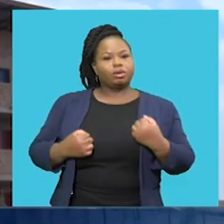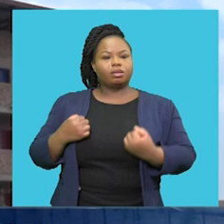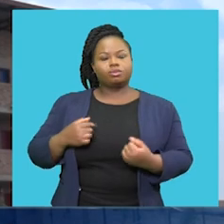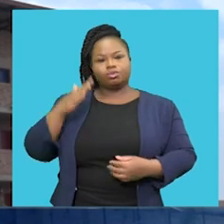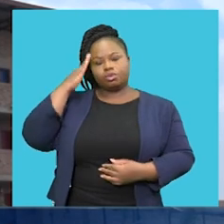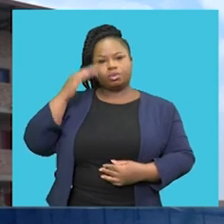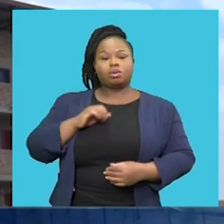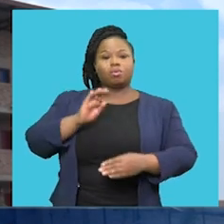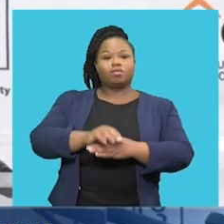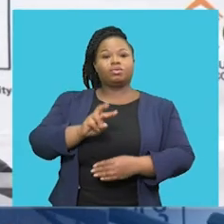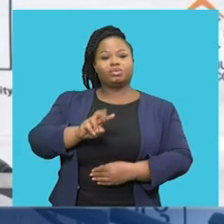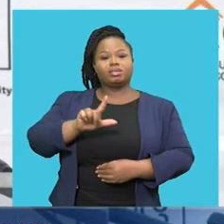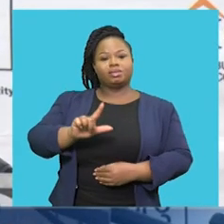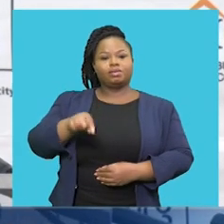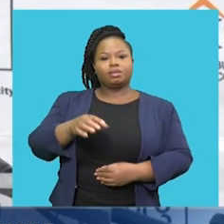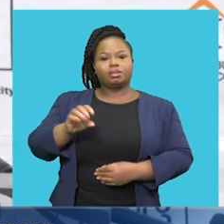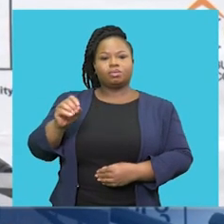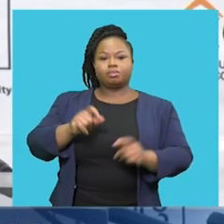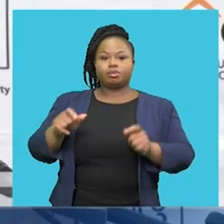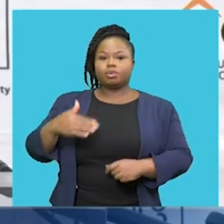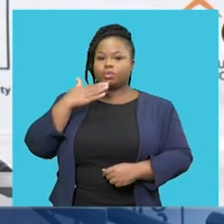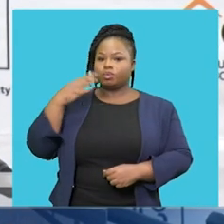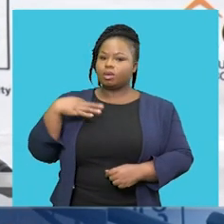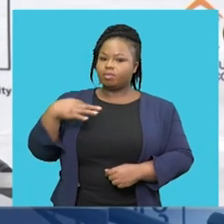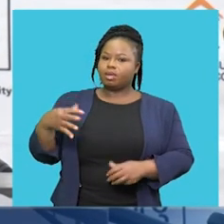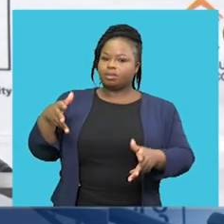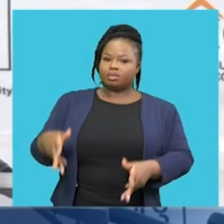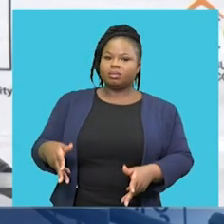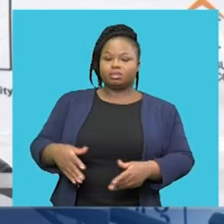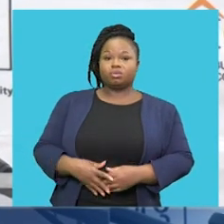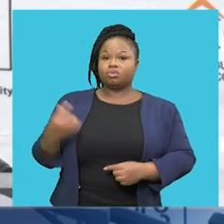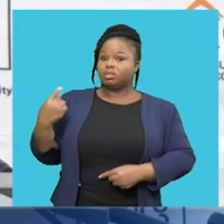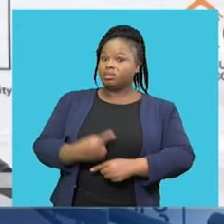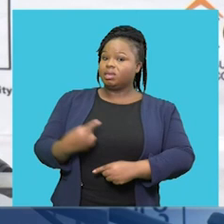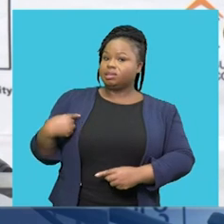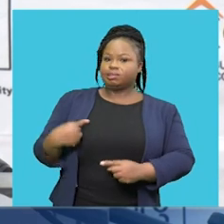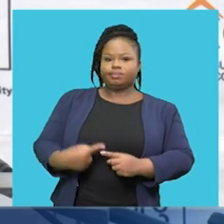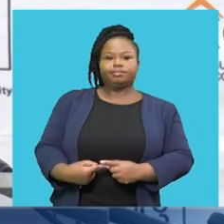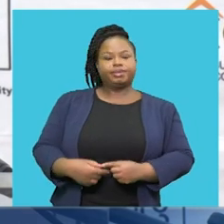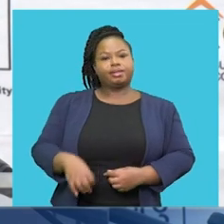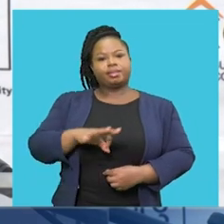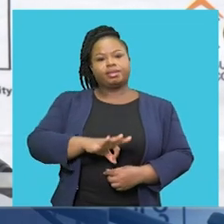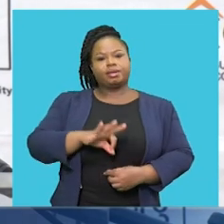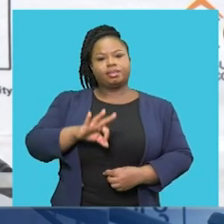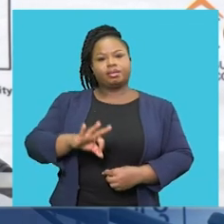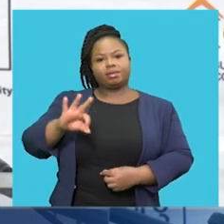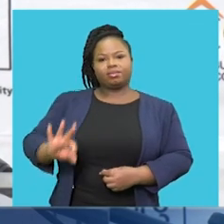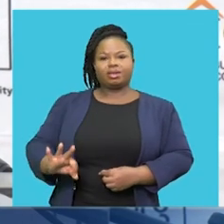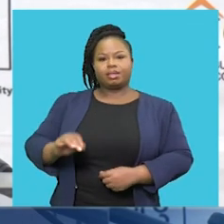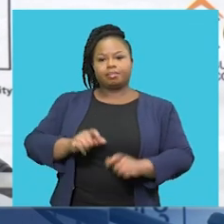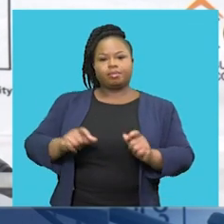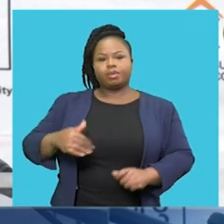than 27,000 people applied for a unit here over just a few days and only 333